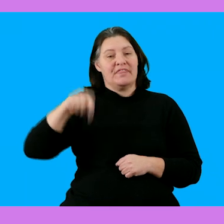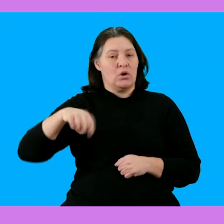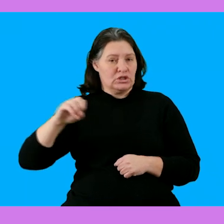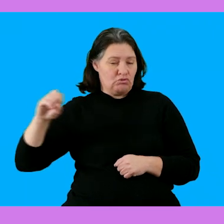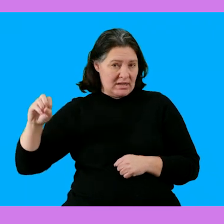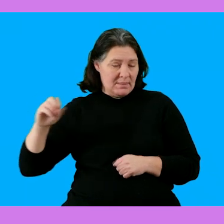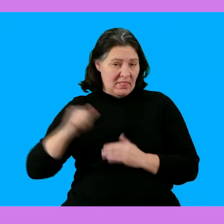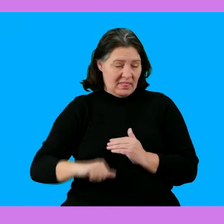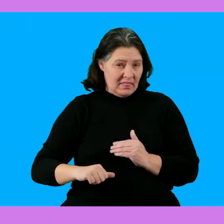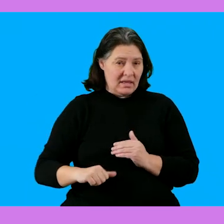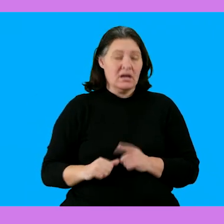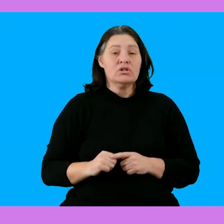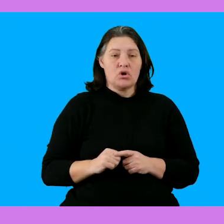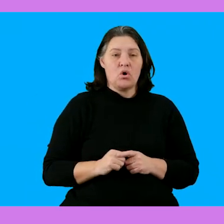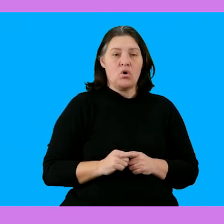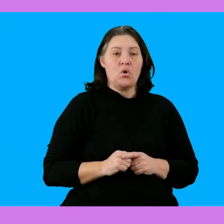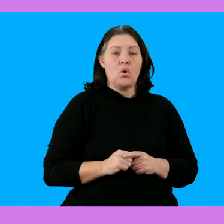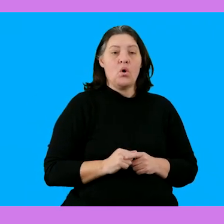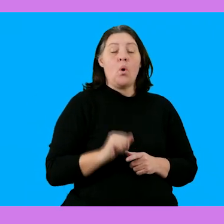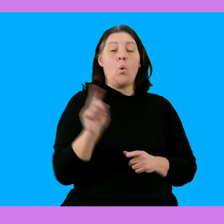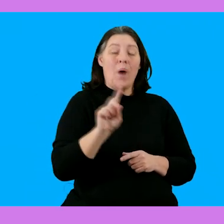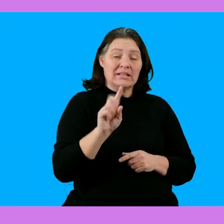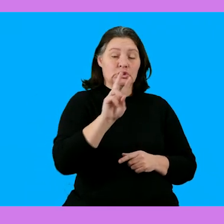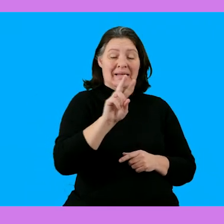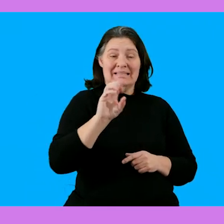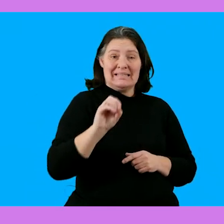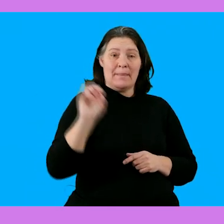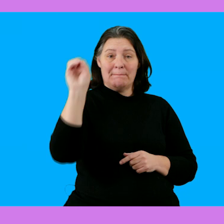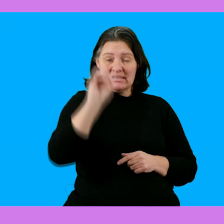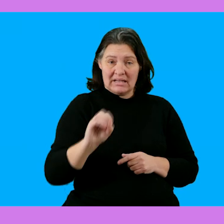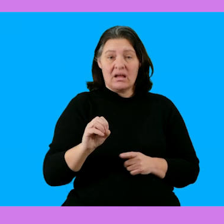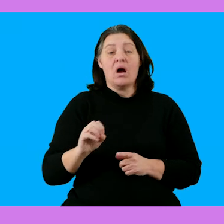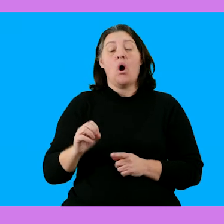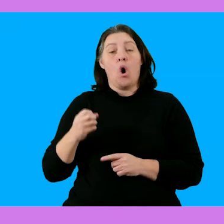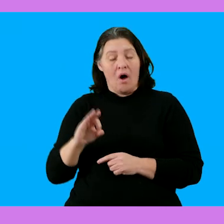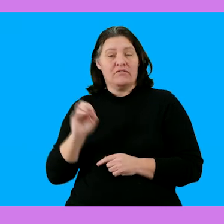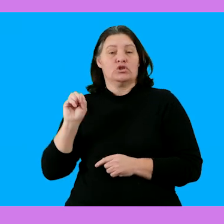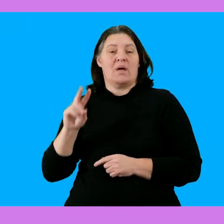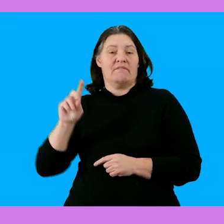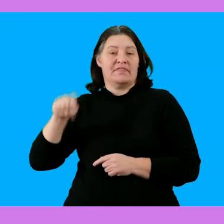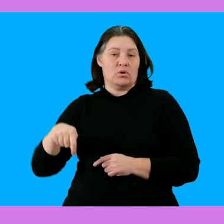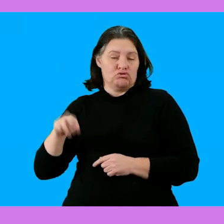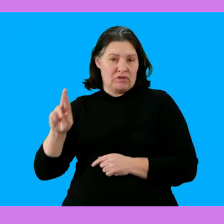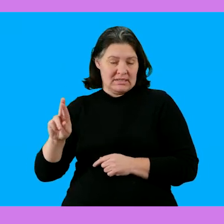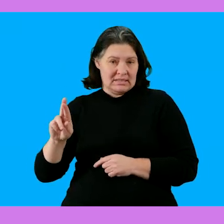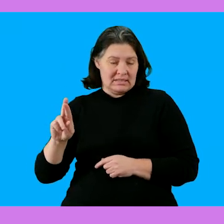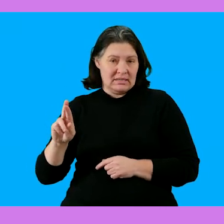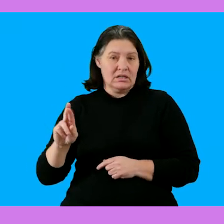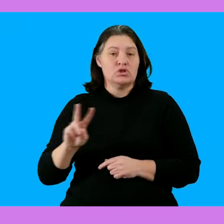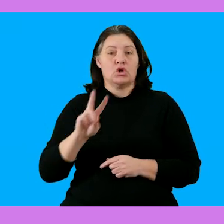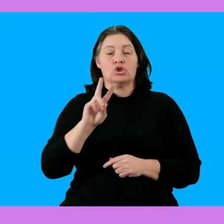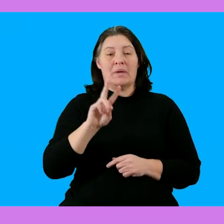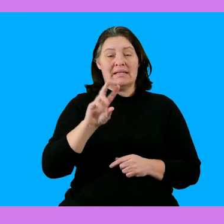So therefore, I'm going to calculate what is 80%, not 80, 20% of 12,000 Rand. Right, so